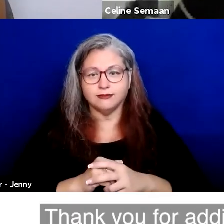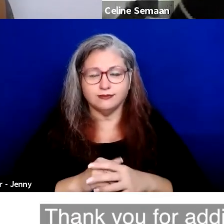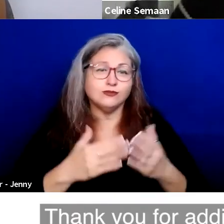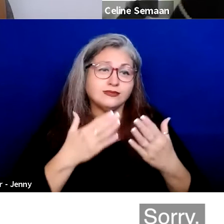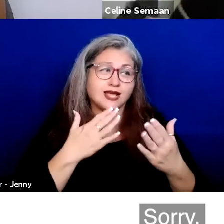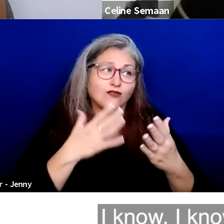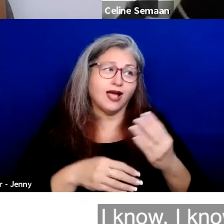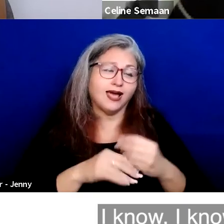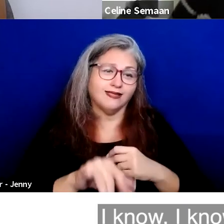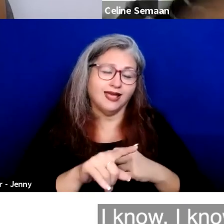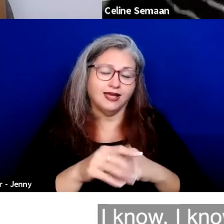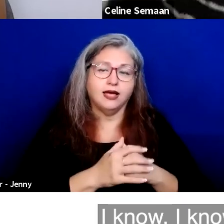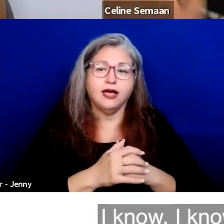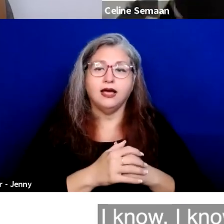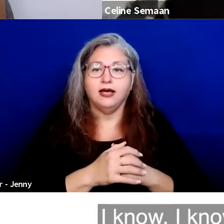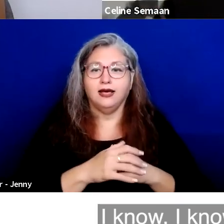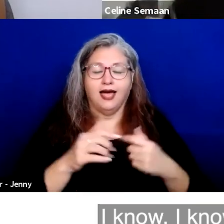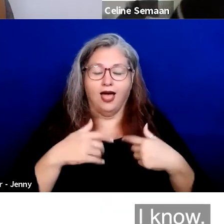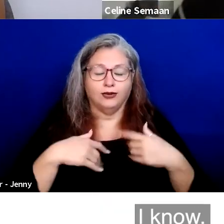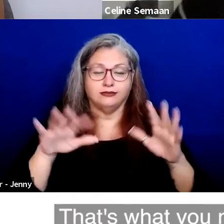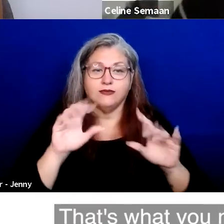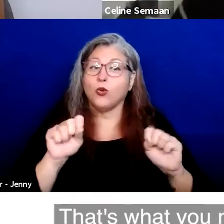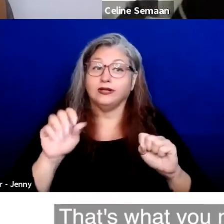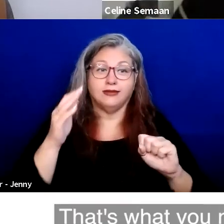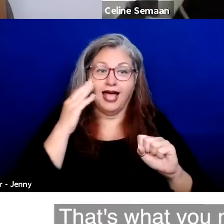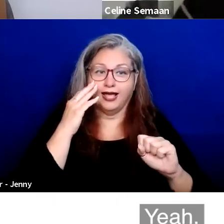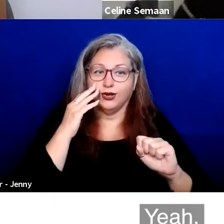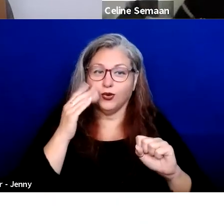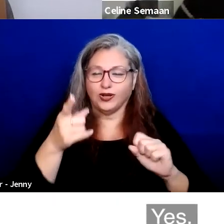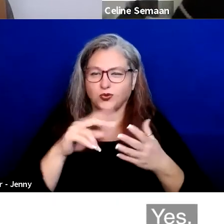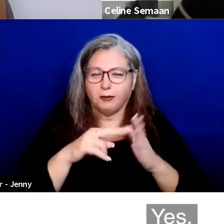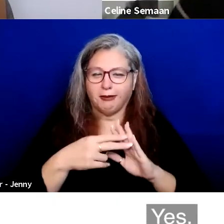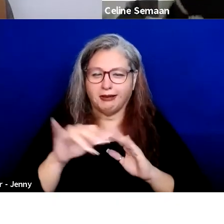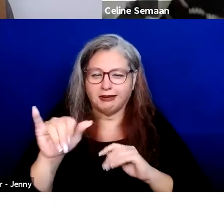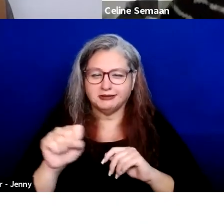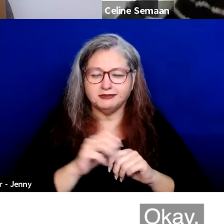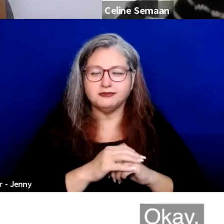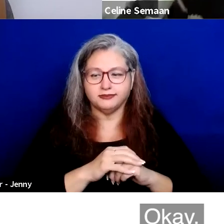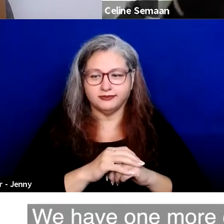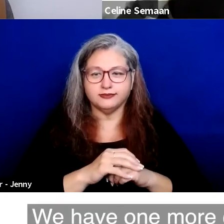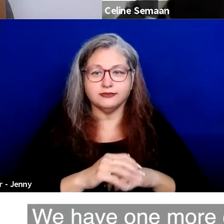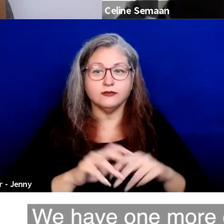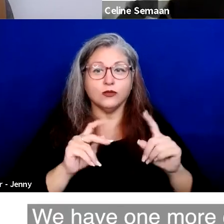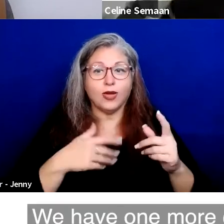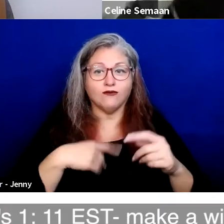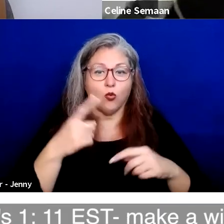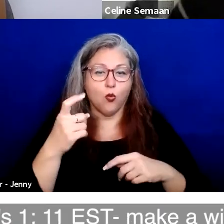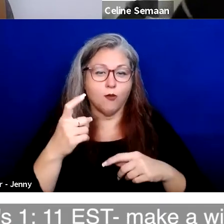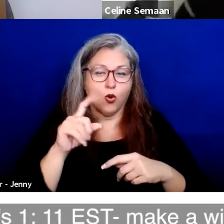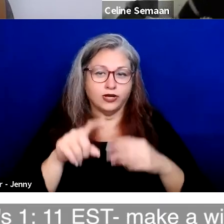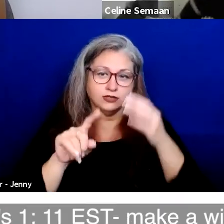you for adding that. Sorry, I was. No, I know that's what you meant. Yeah. Yes. Okay. We have one more question.